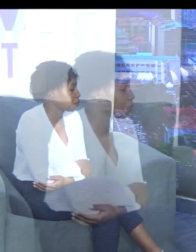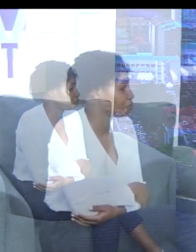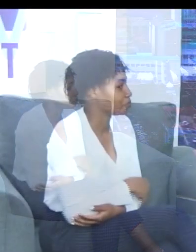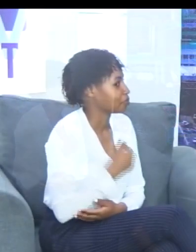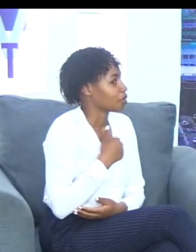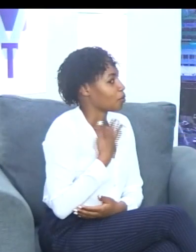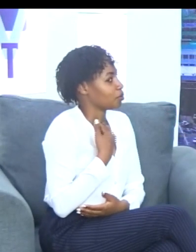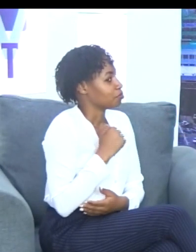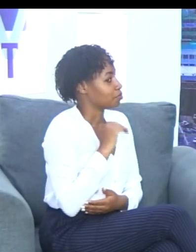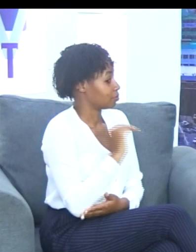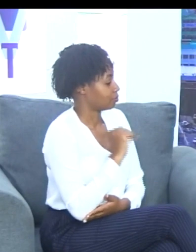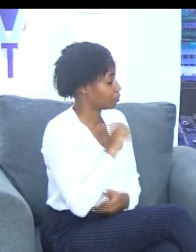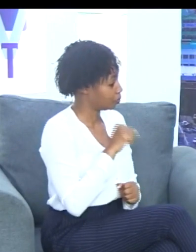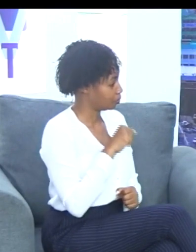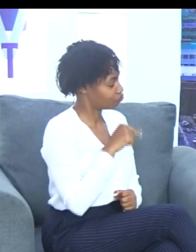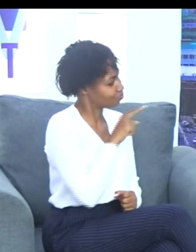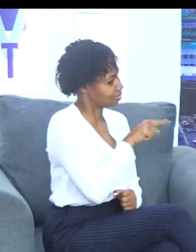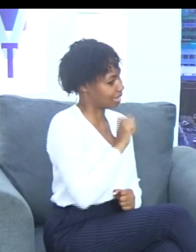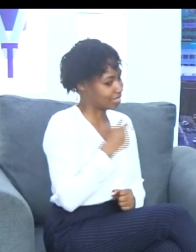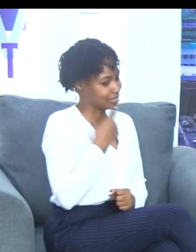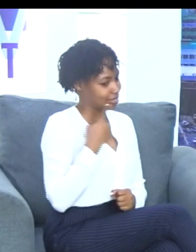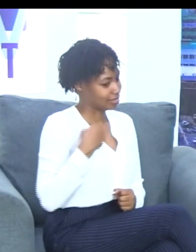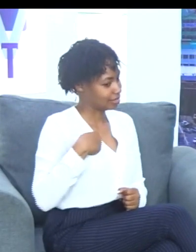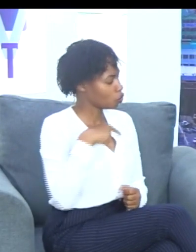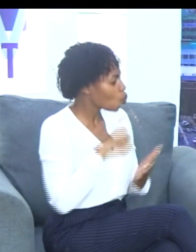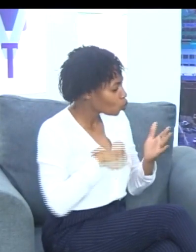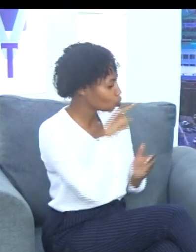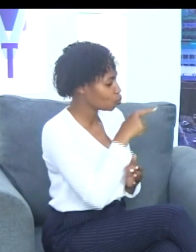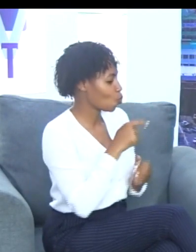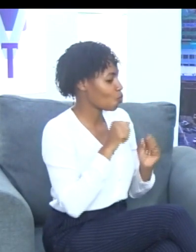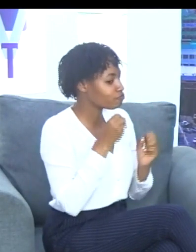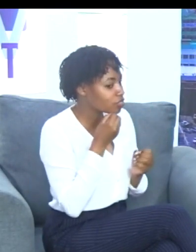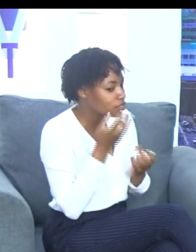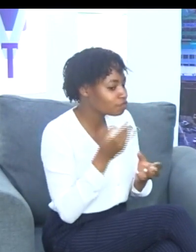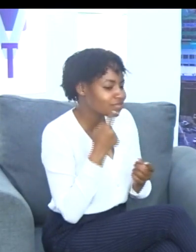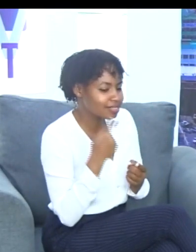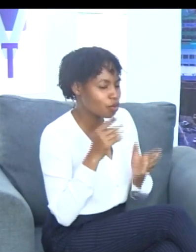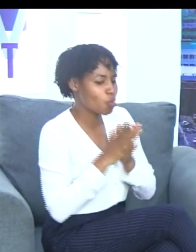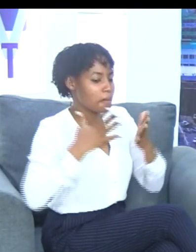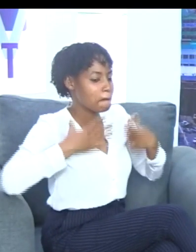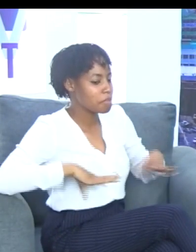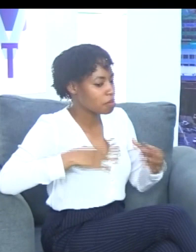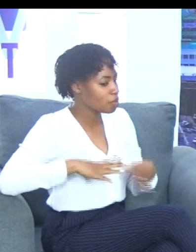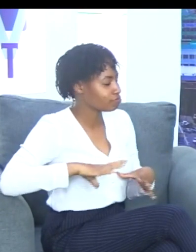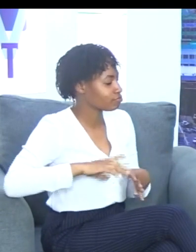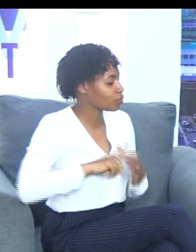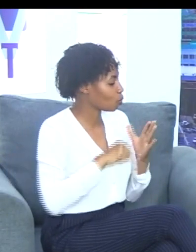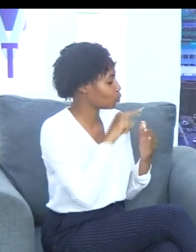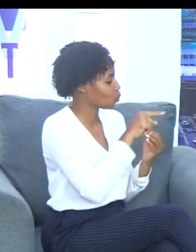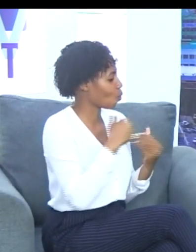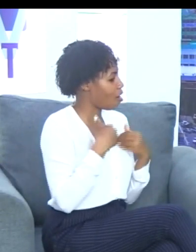Okay, that is nice. So maybe I would want you to tell us what you would inform or